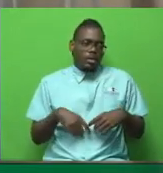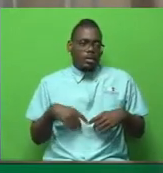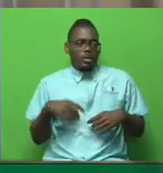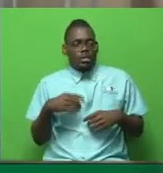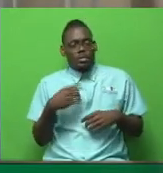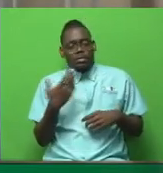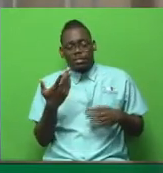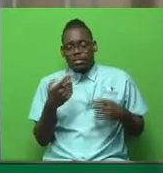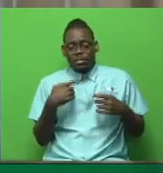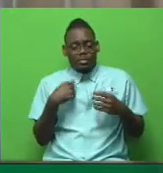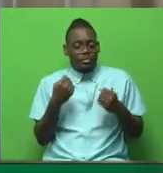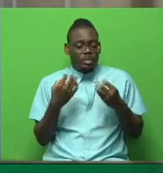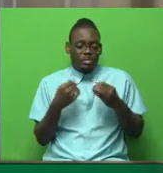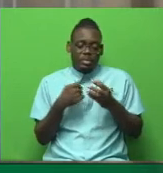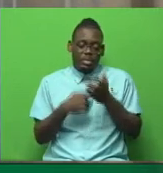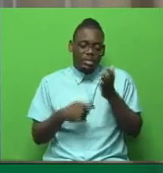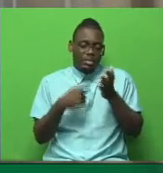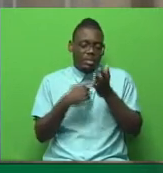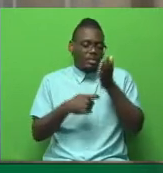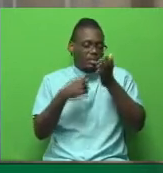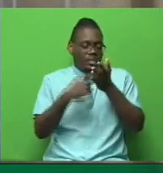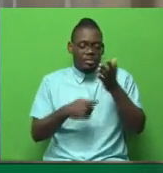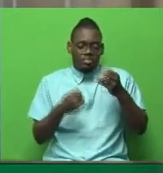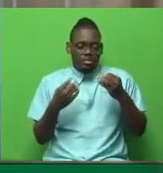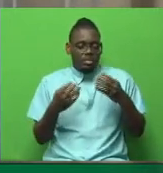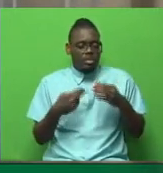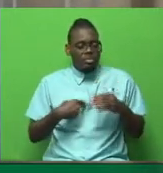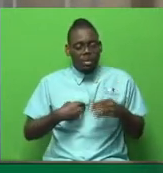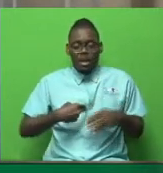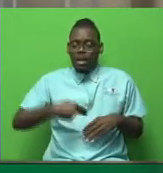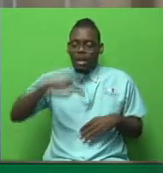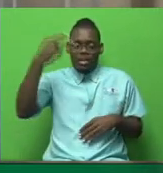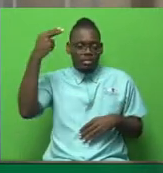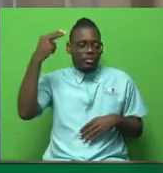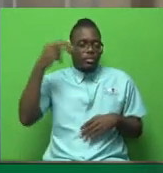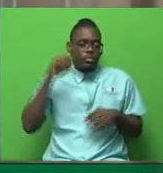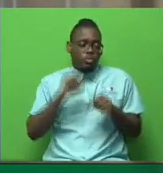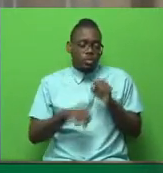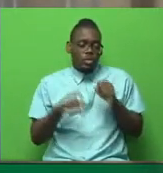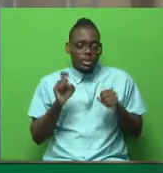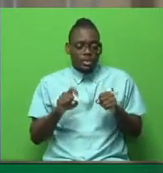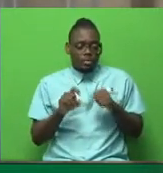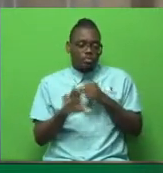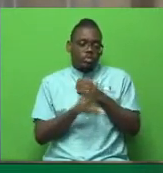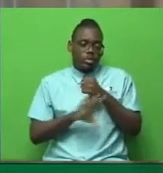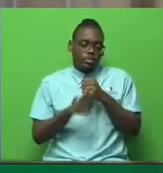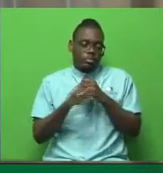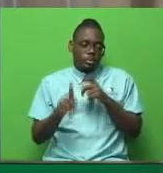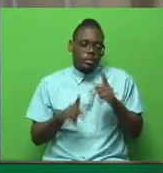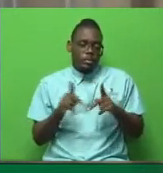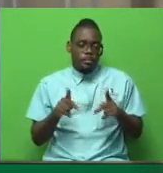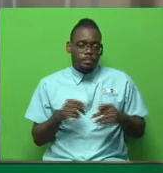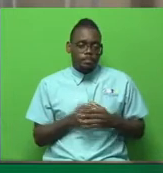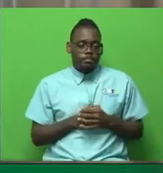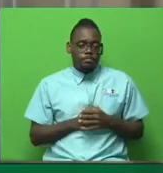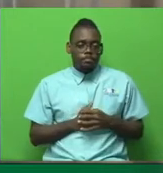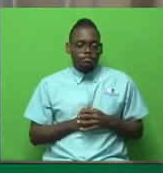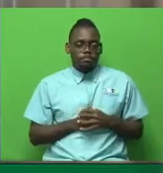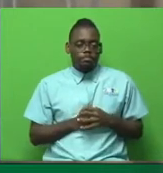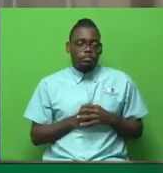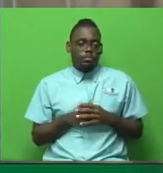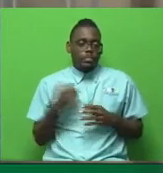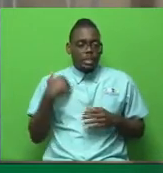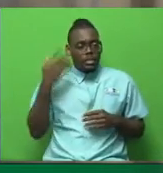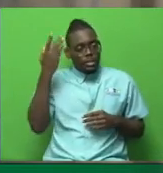knows that the extending power the disposable income of citizens have fallen drastically